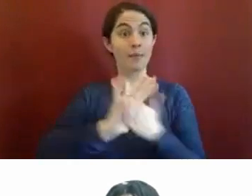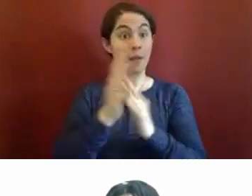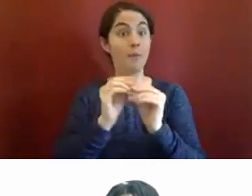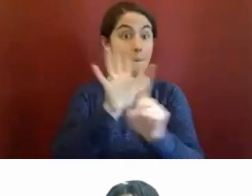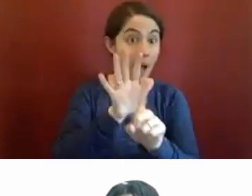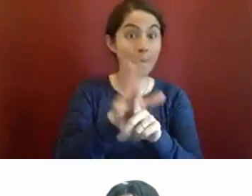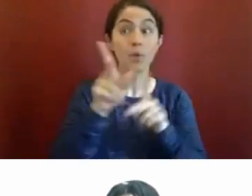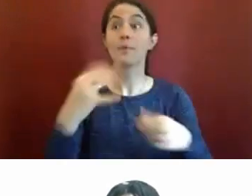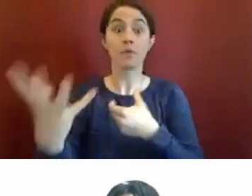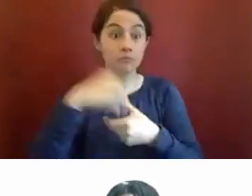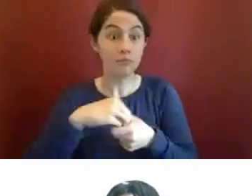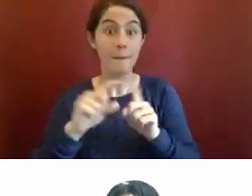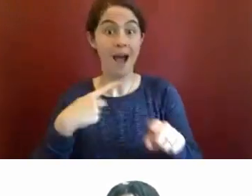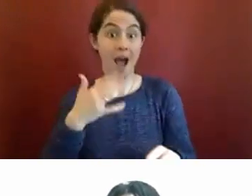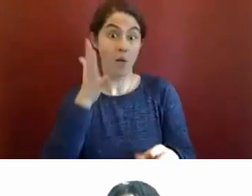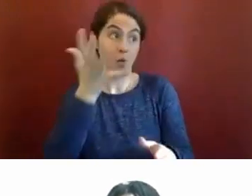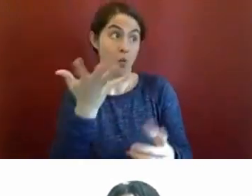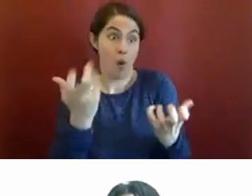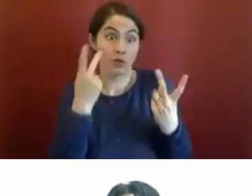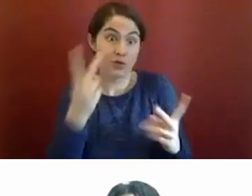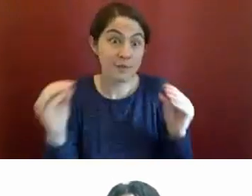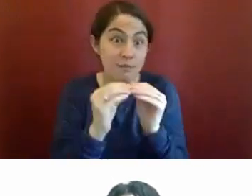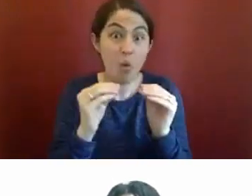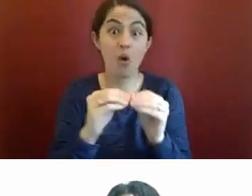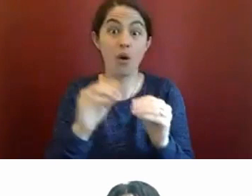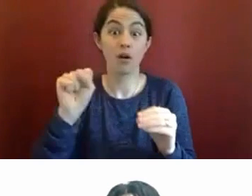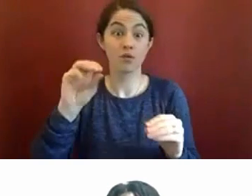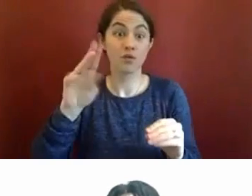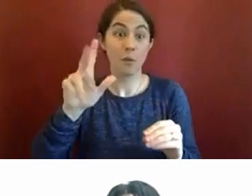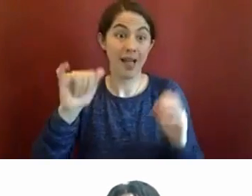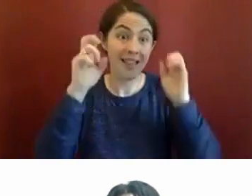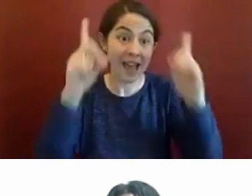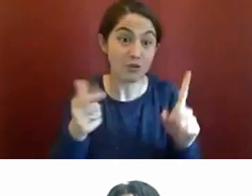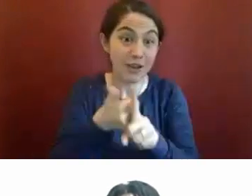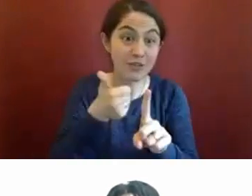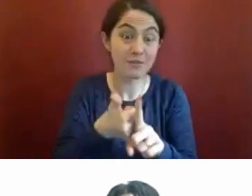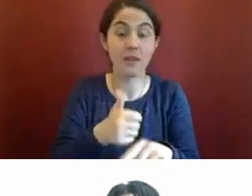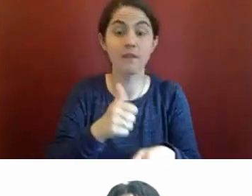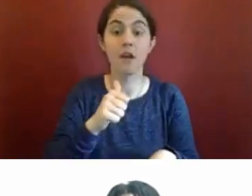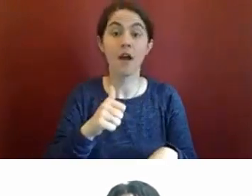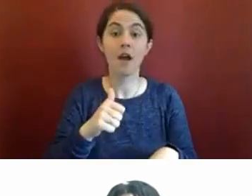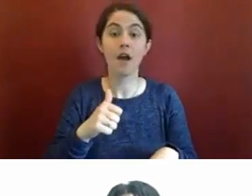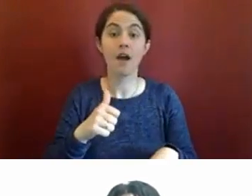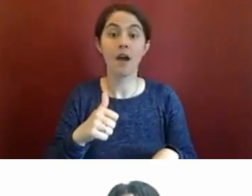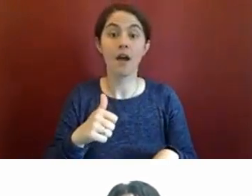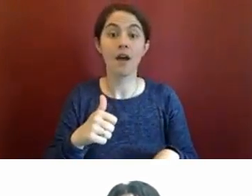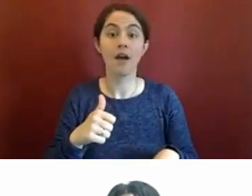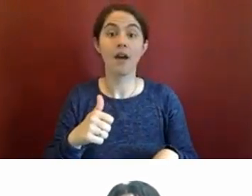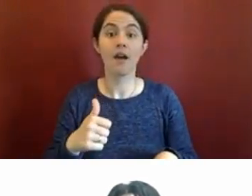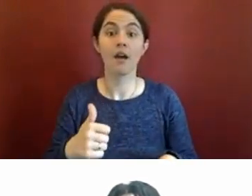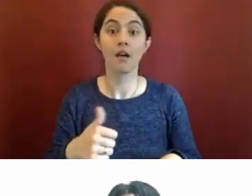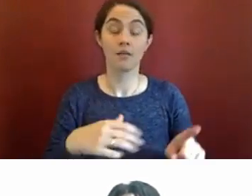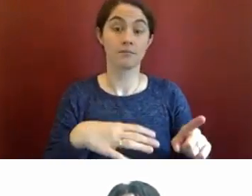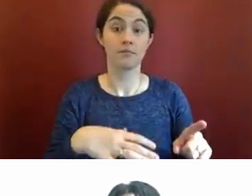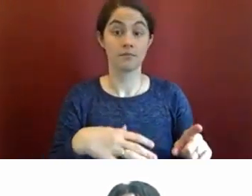definitely say that I would love to see more of that. I would love to see more Somali educators who are not necessarily, I don't have a problem with Somali American educators,